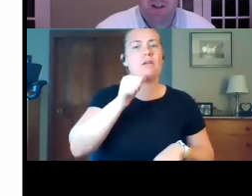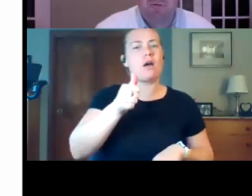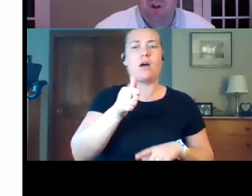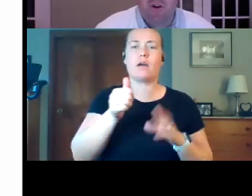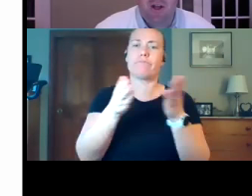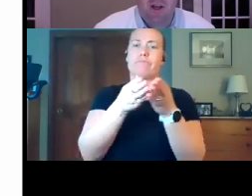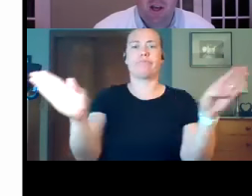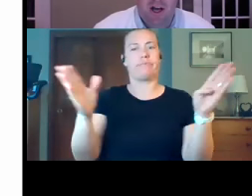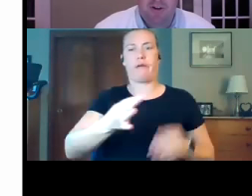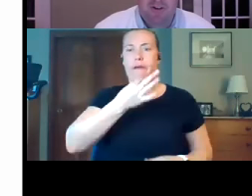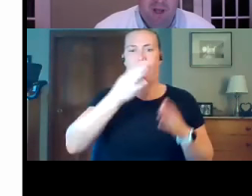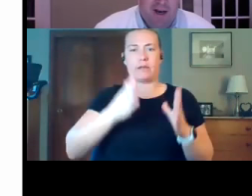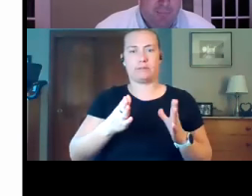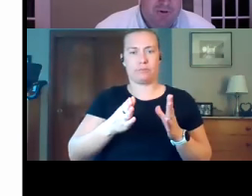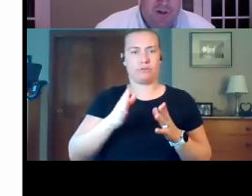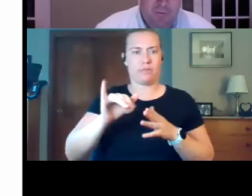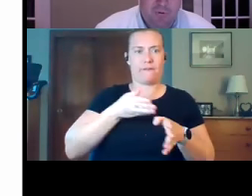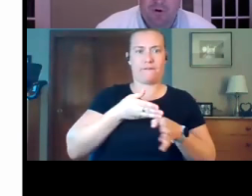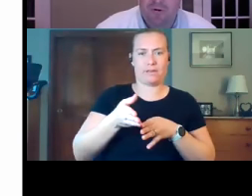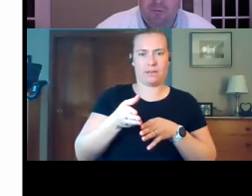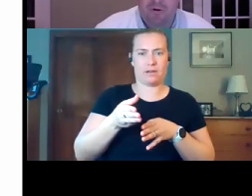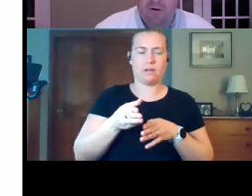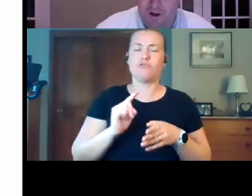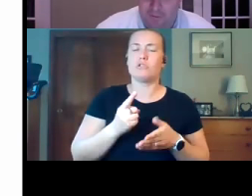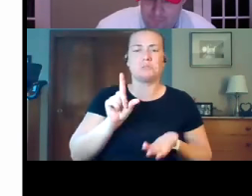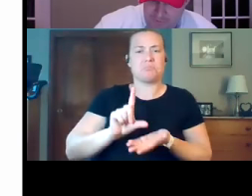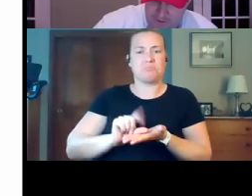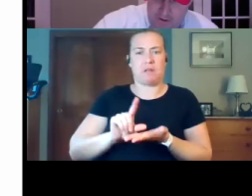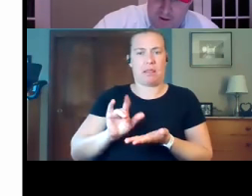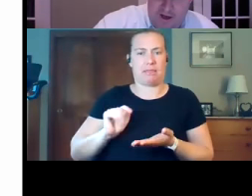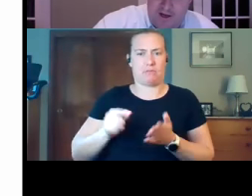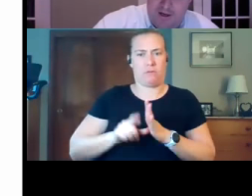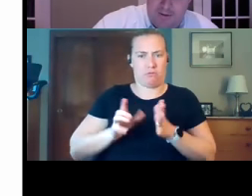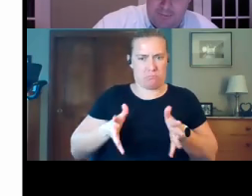in the field. And so we had an opportunity when we were